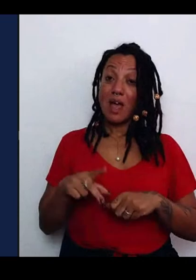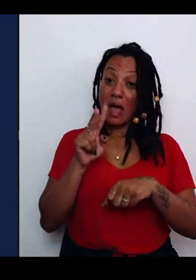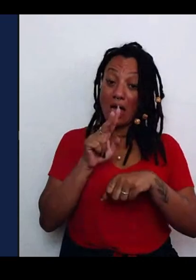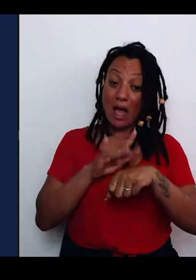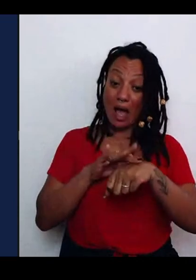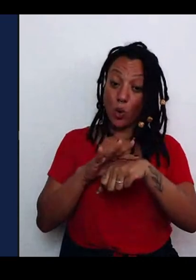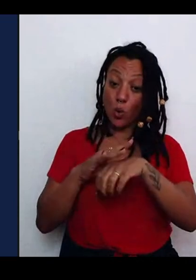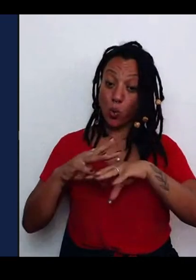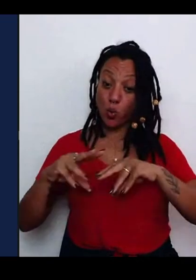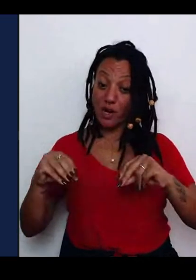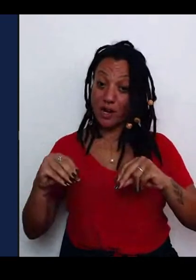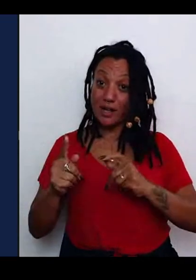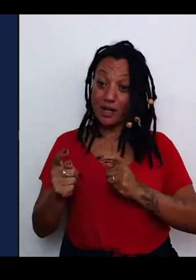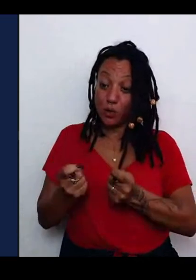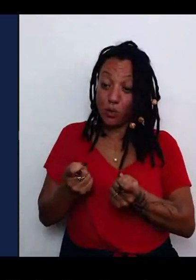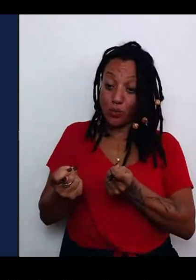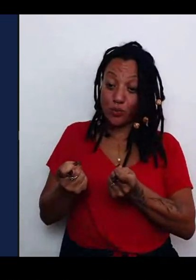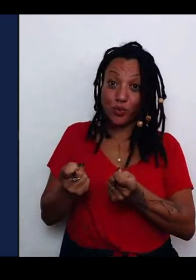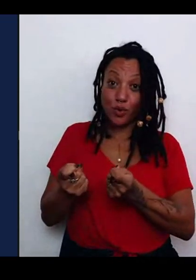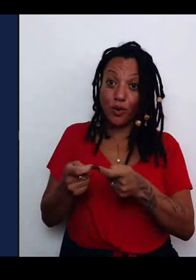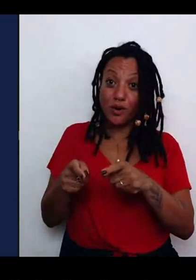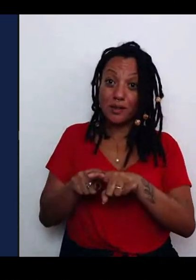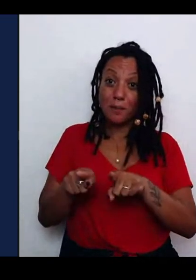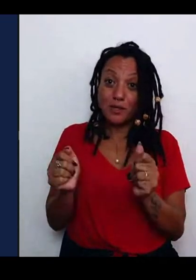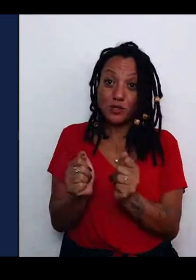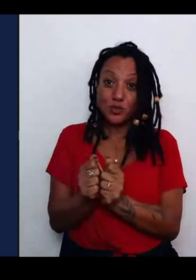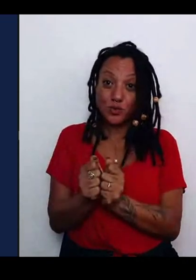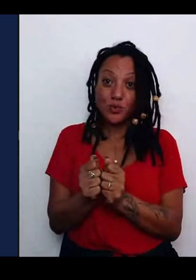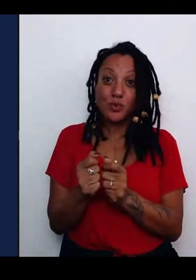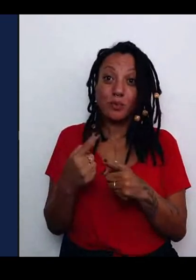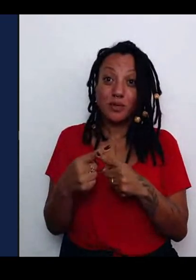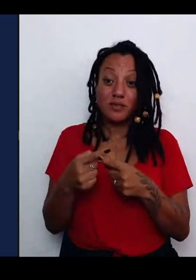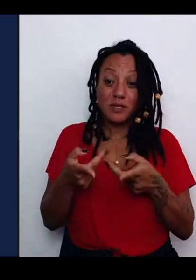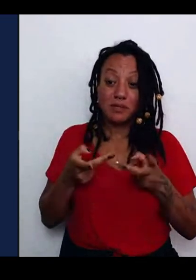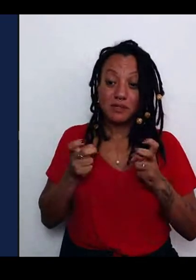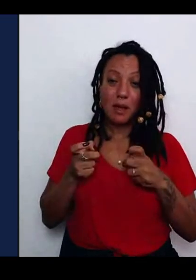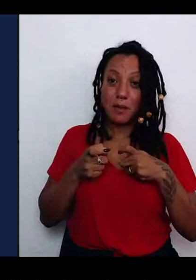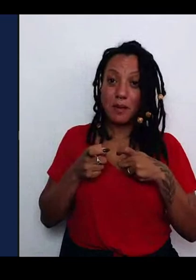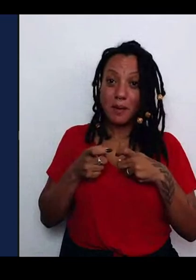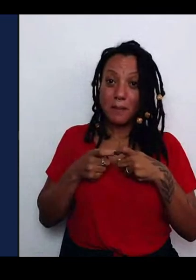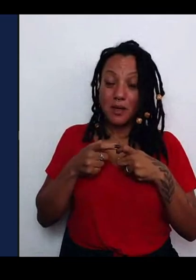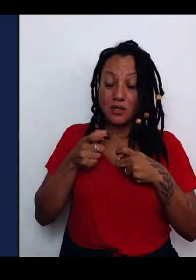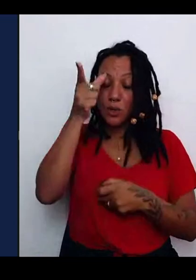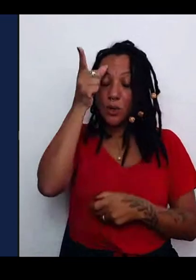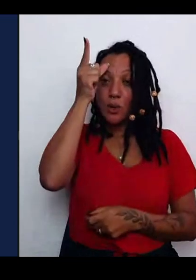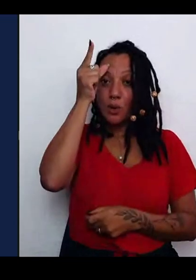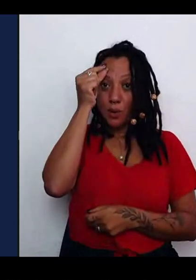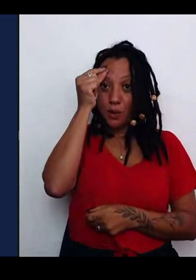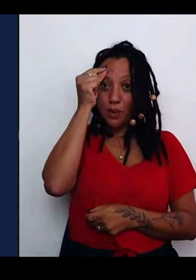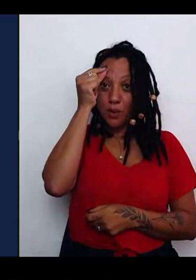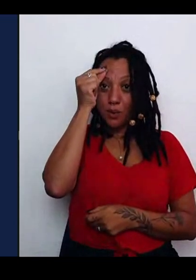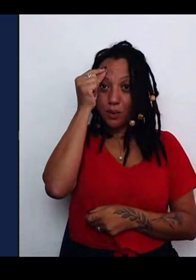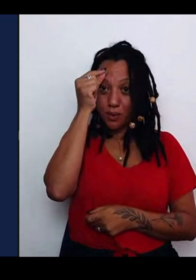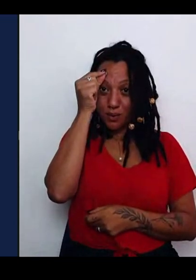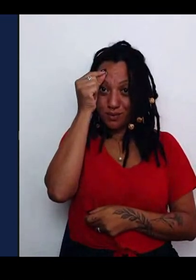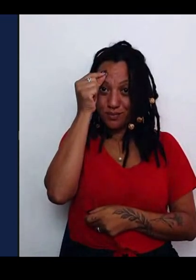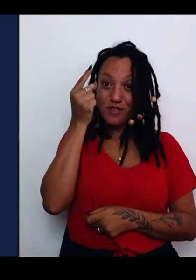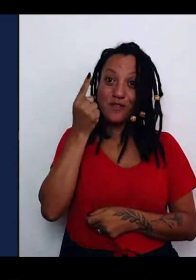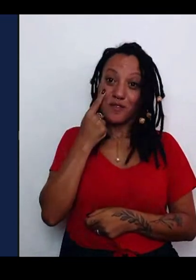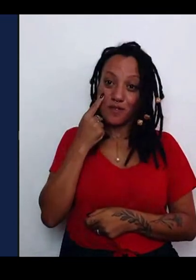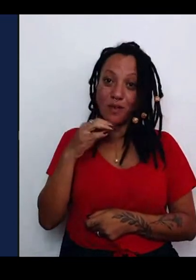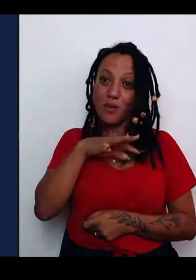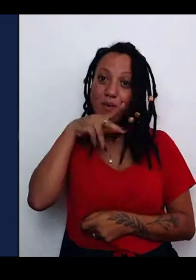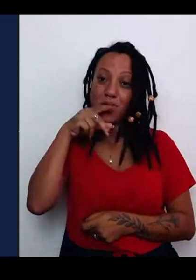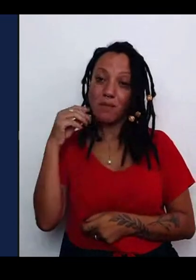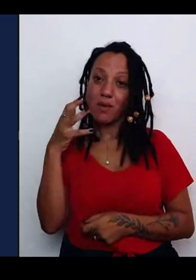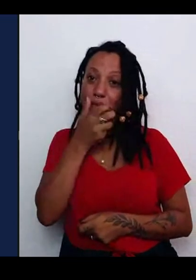um of these of these sicknesses um um and at once wild and unruly